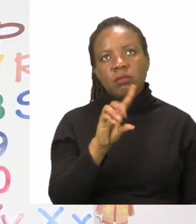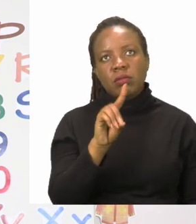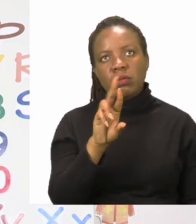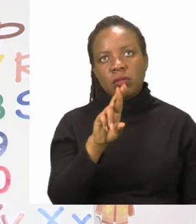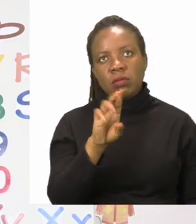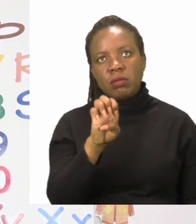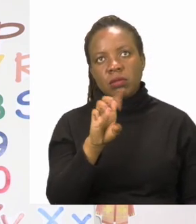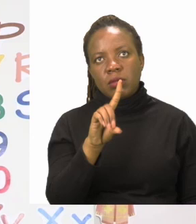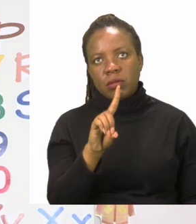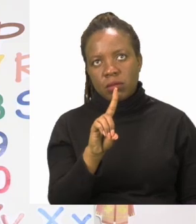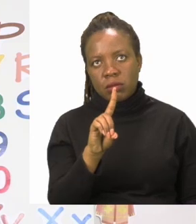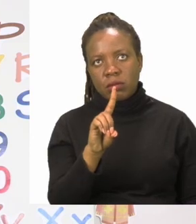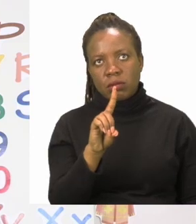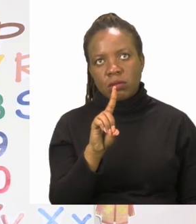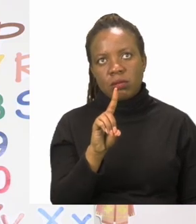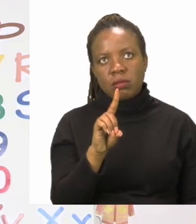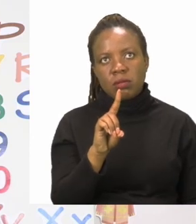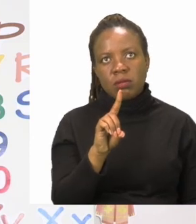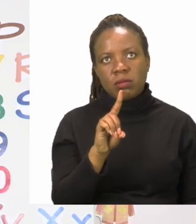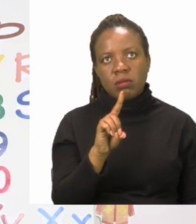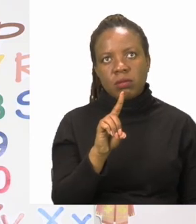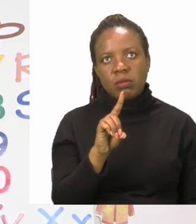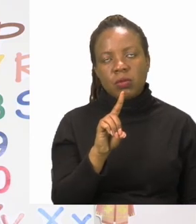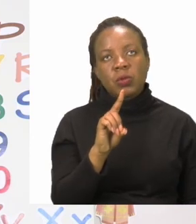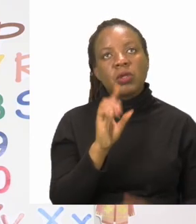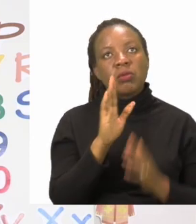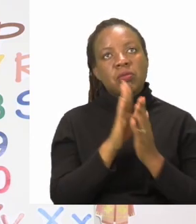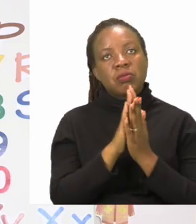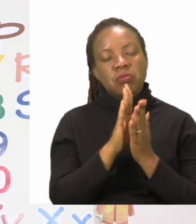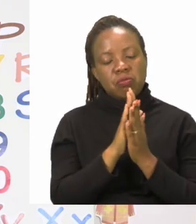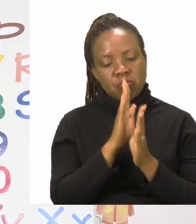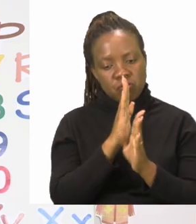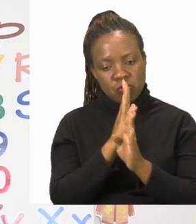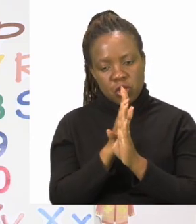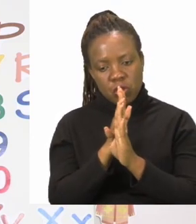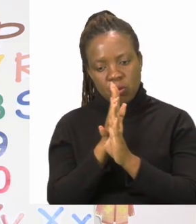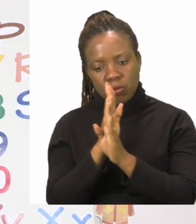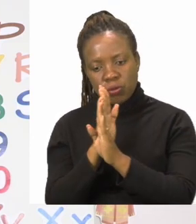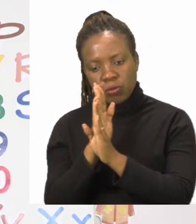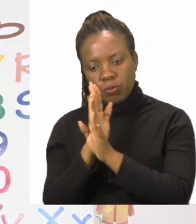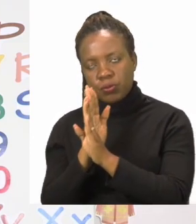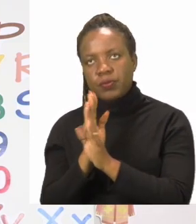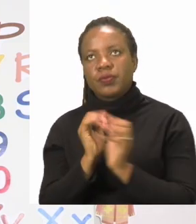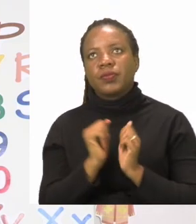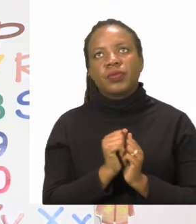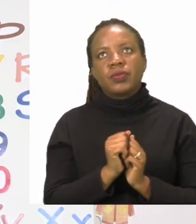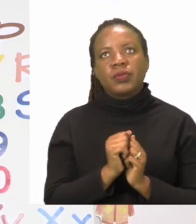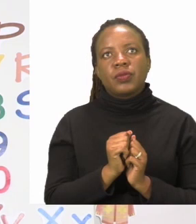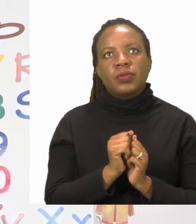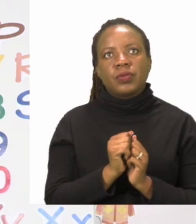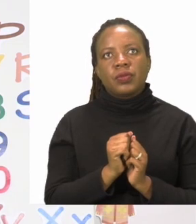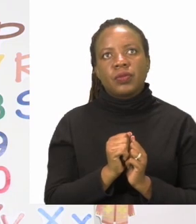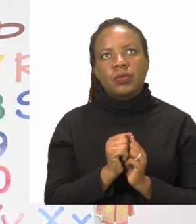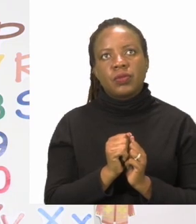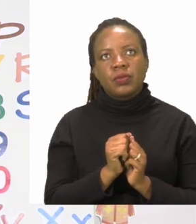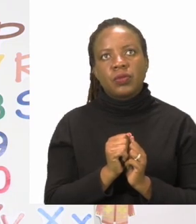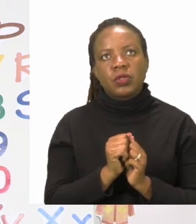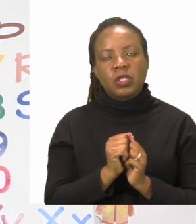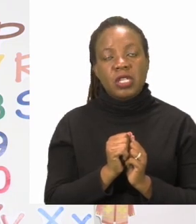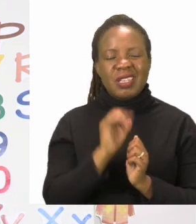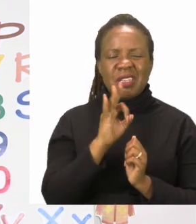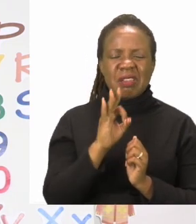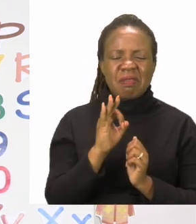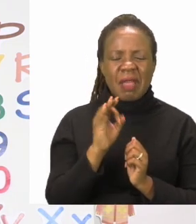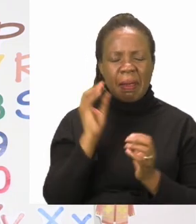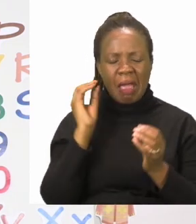So make sure that you put it in the correct order. If you're still not sure, you can put a small